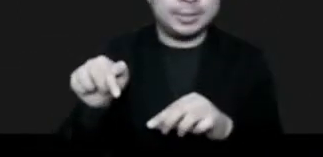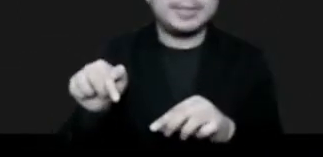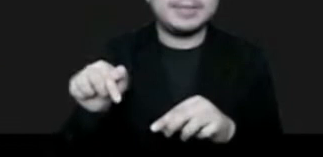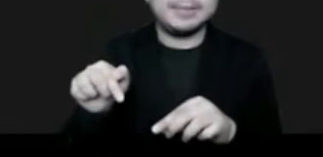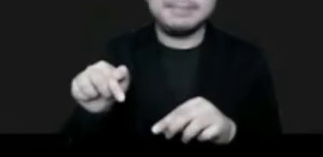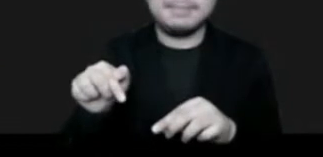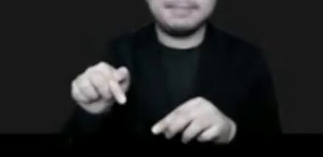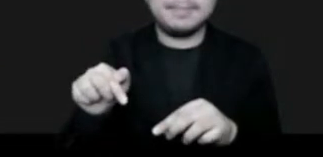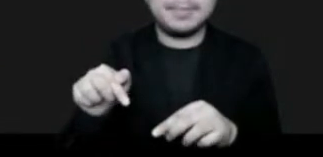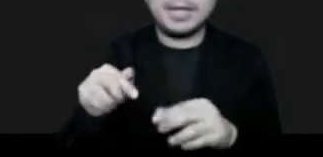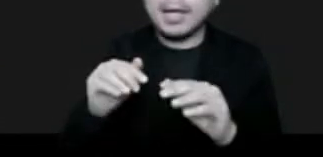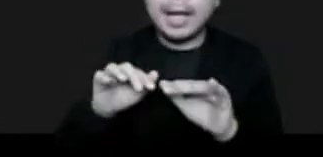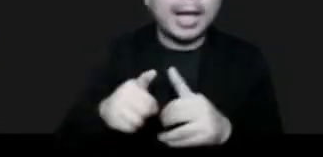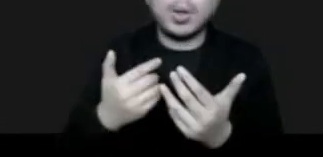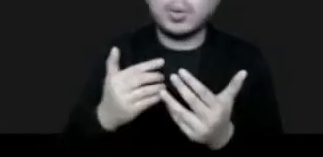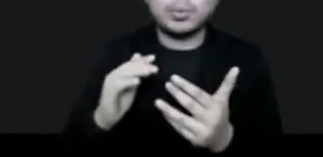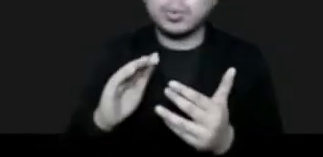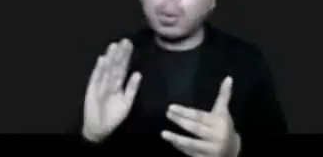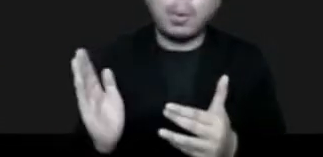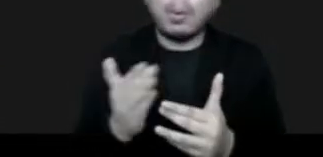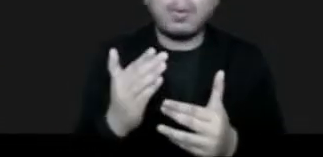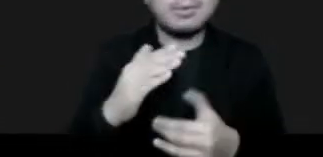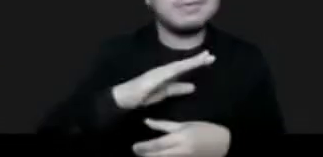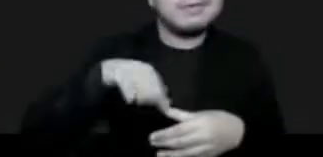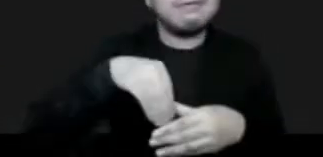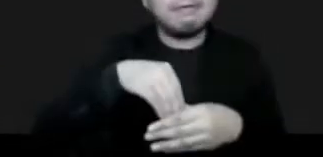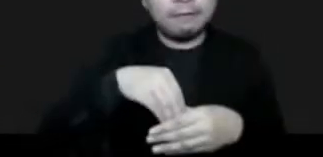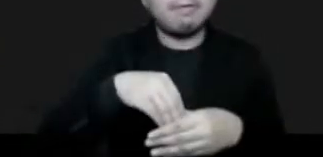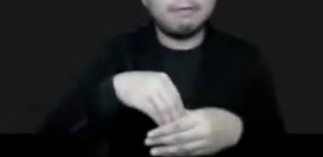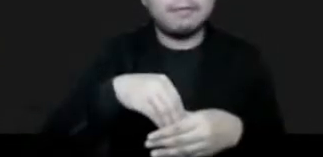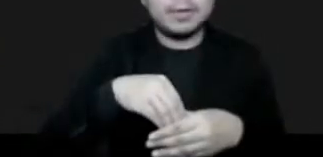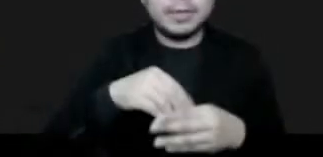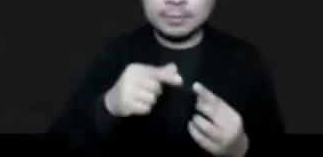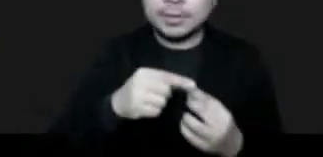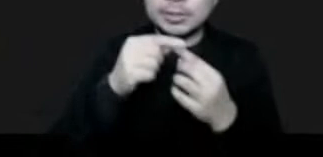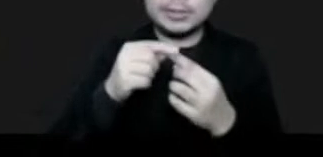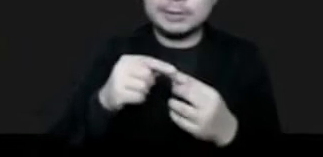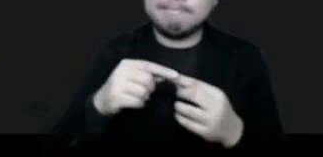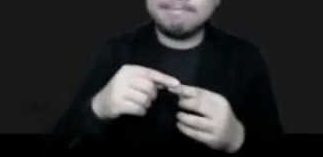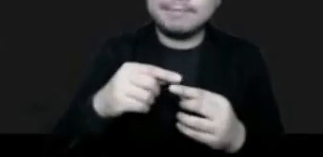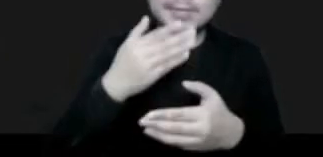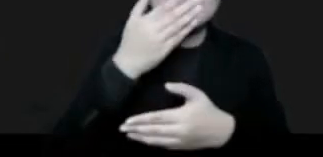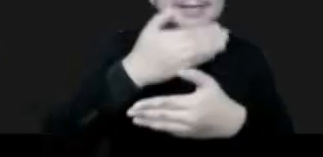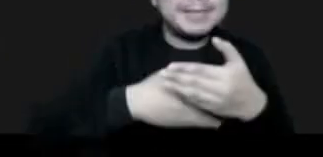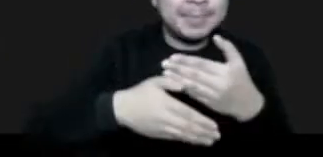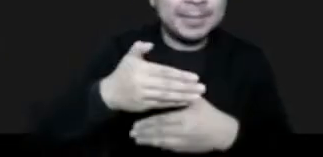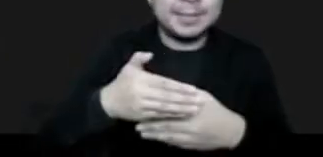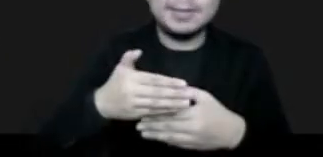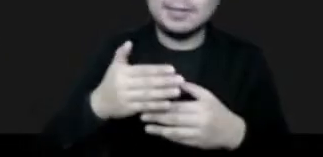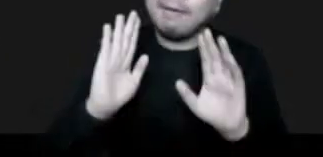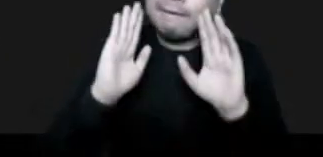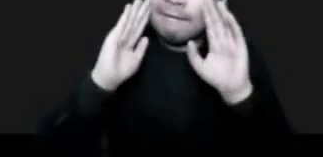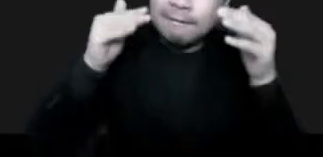on board speaking to disability, speaking to disaster risk management. So all